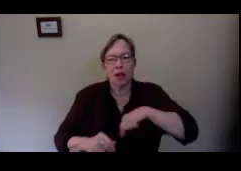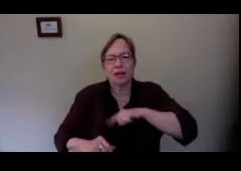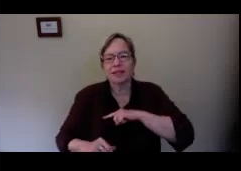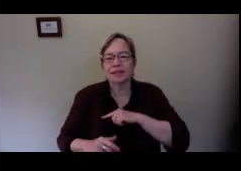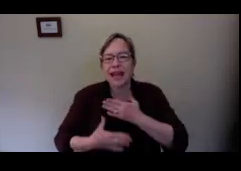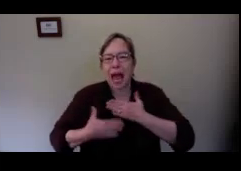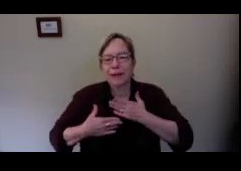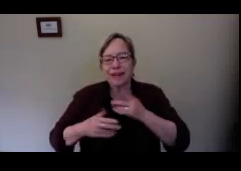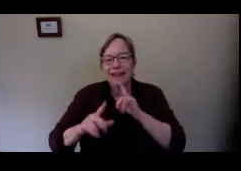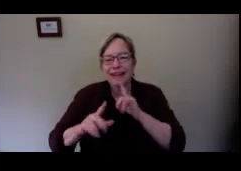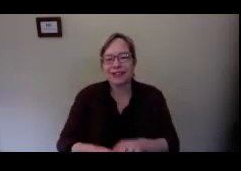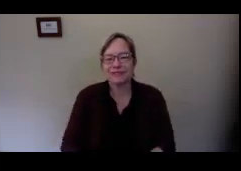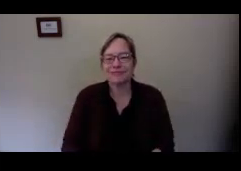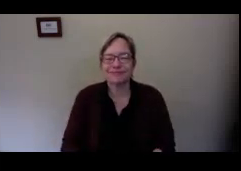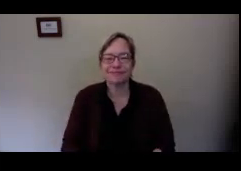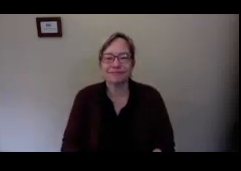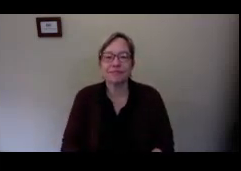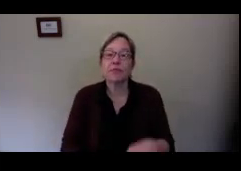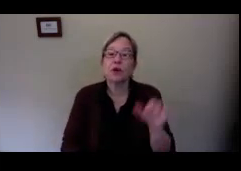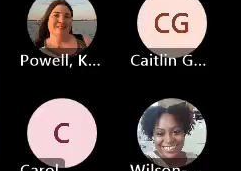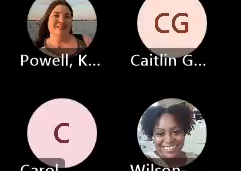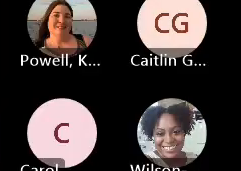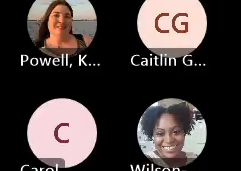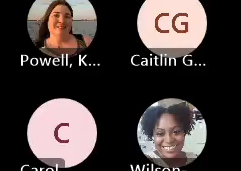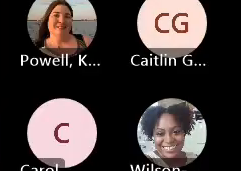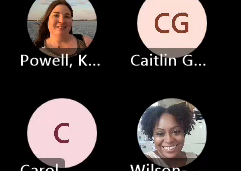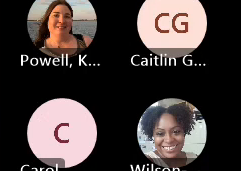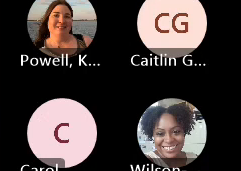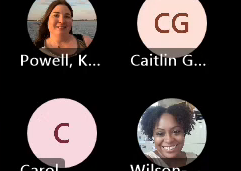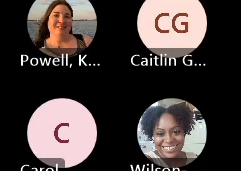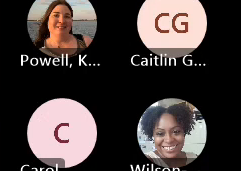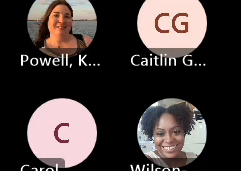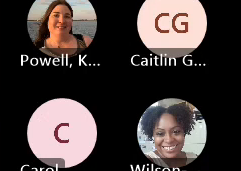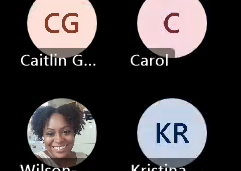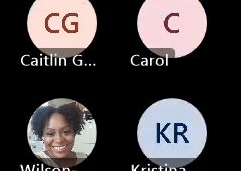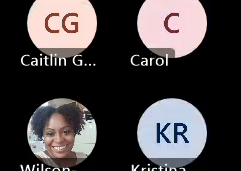those. Yes, and look for